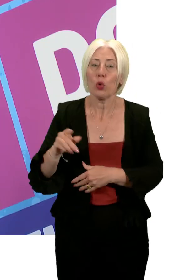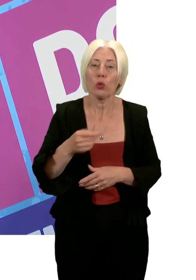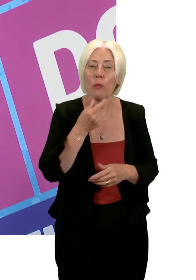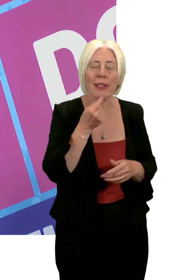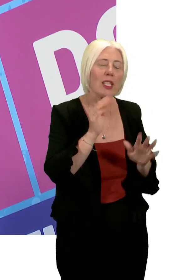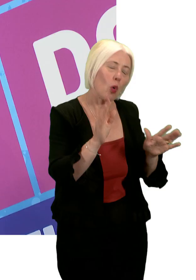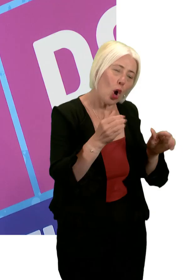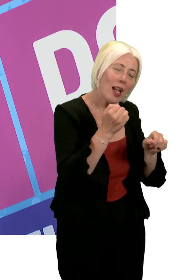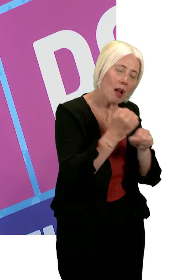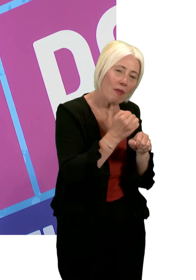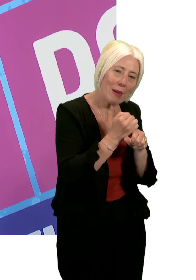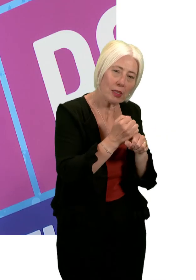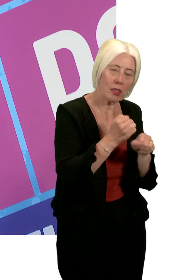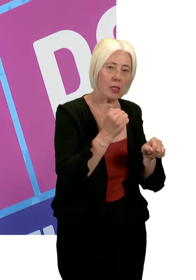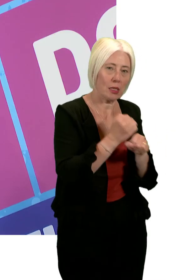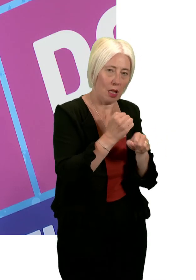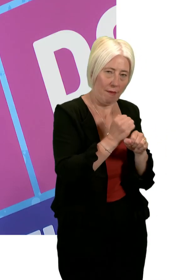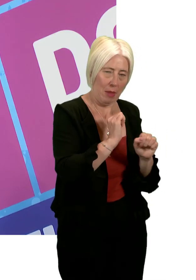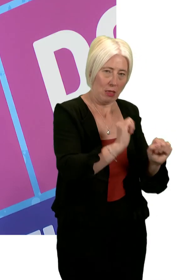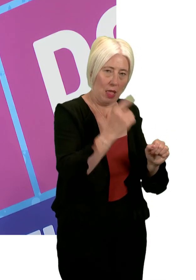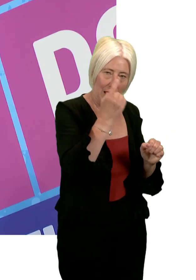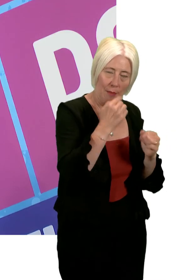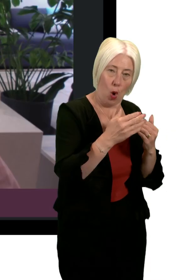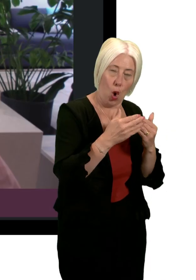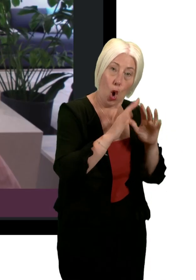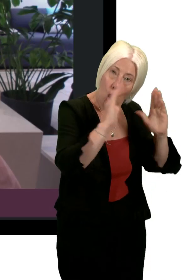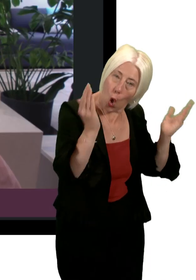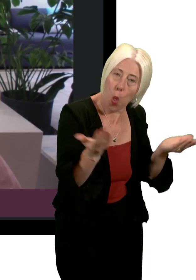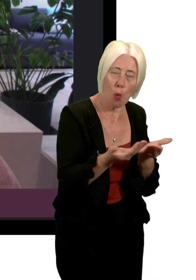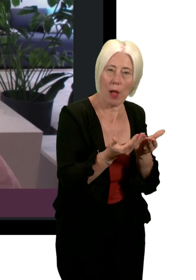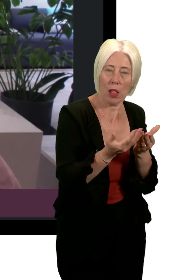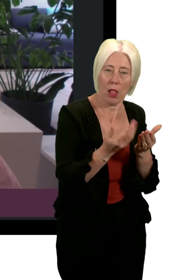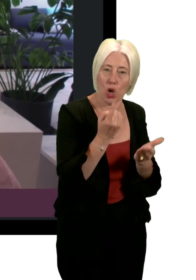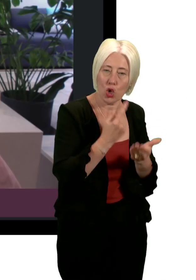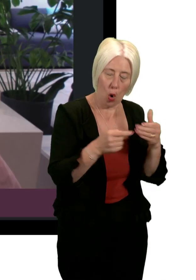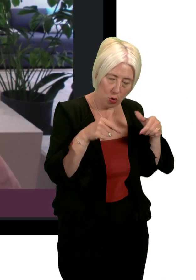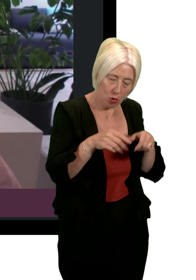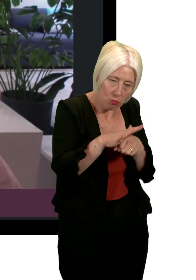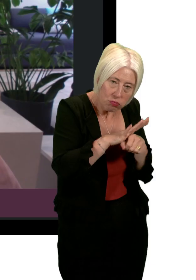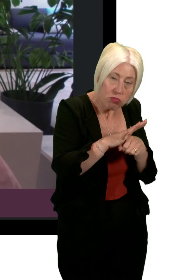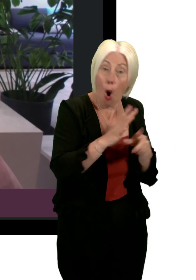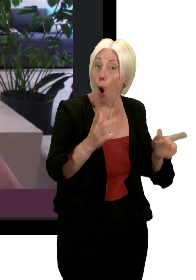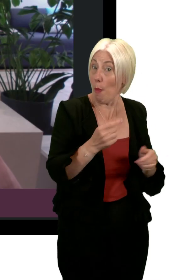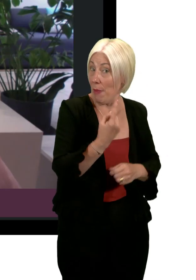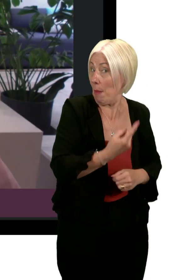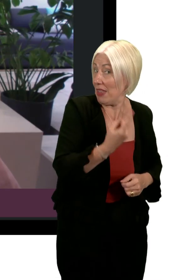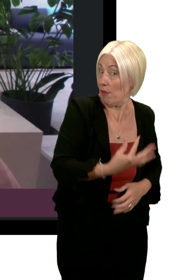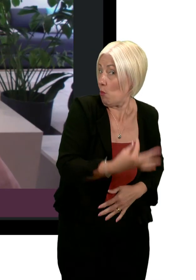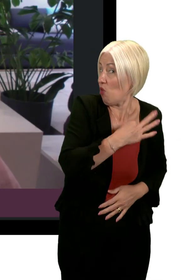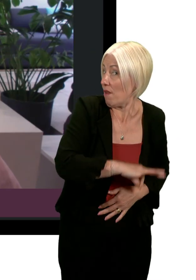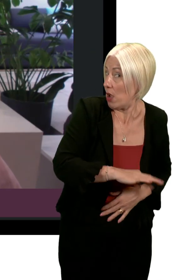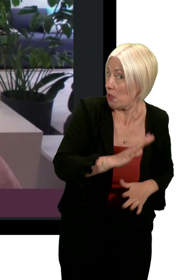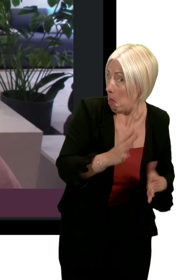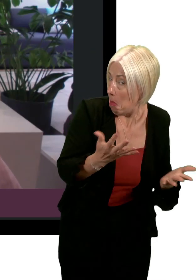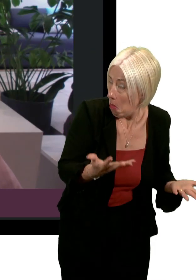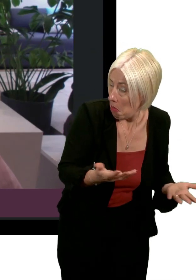global interests? The governments to think in global interests instead of even personal profit?